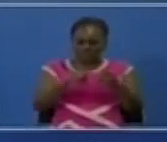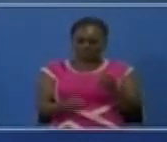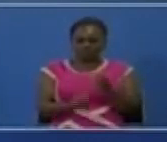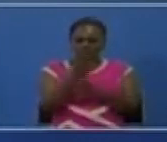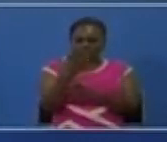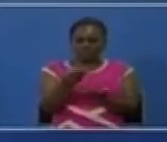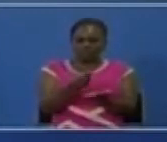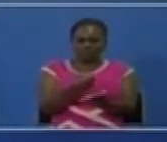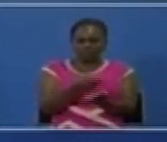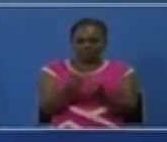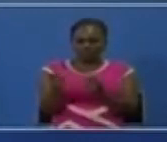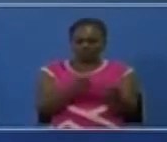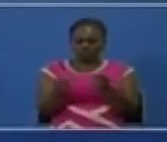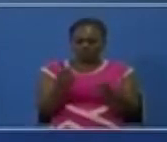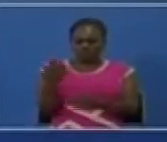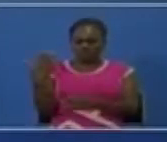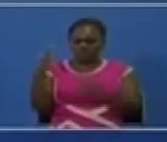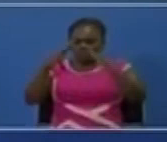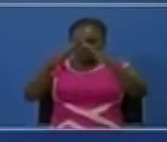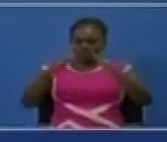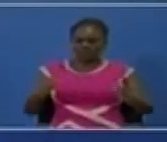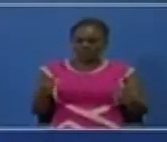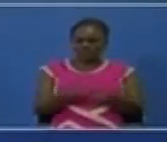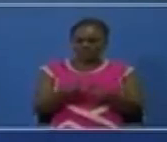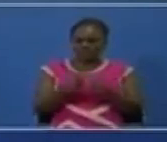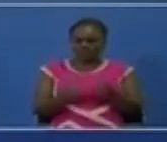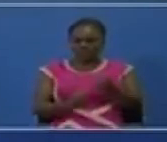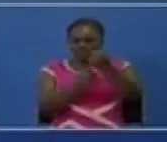financing to curb greenhouse gas emissions and support more climate resilient development.